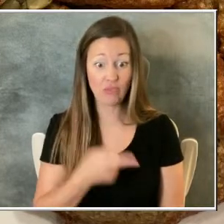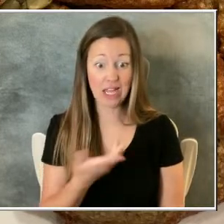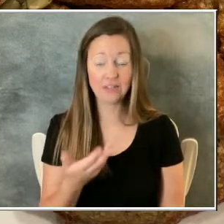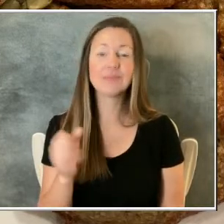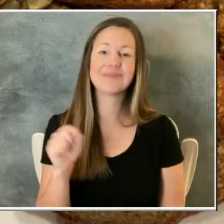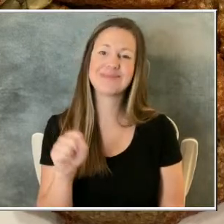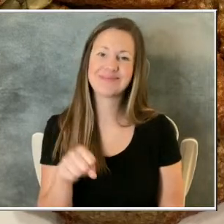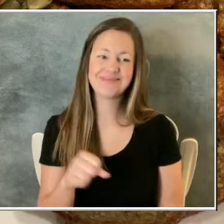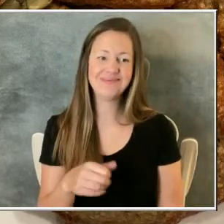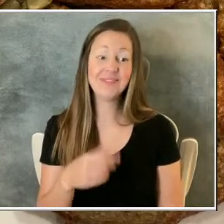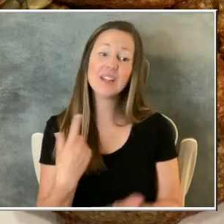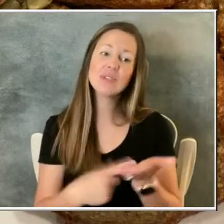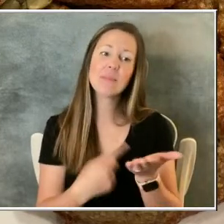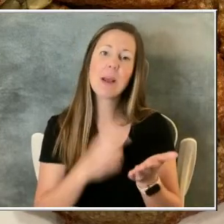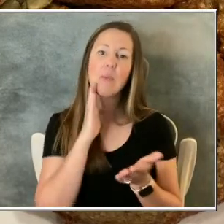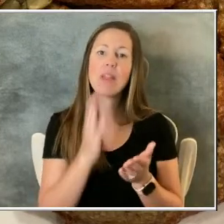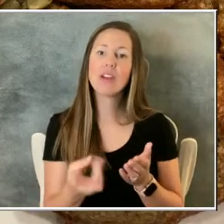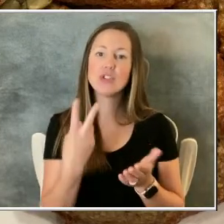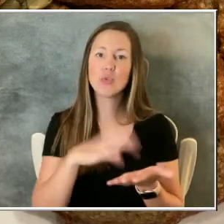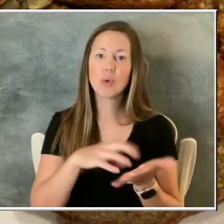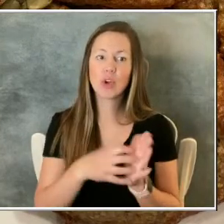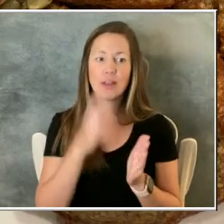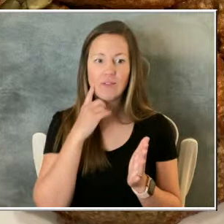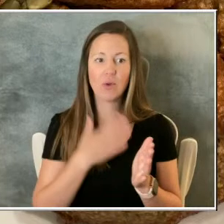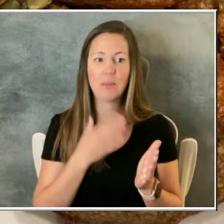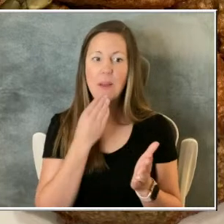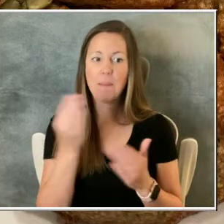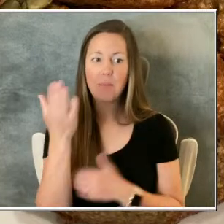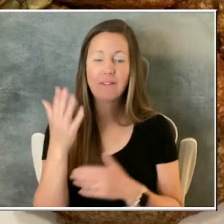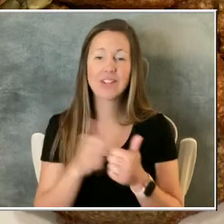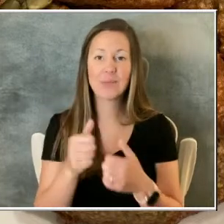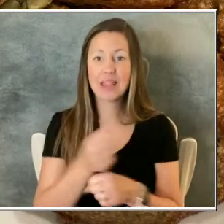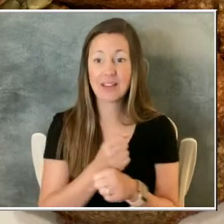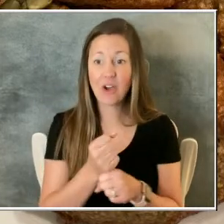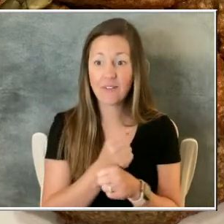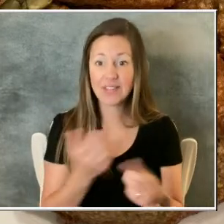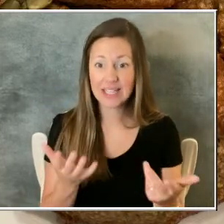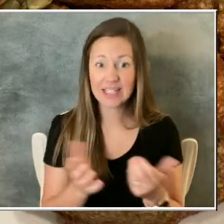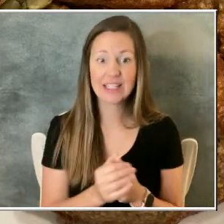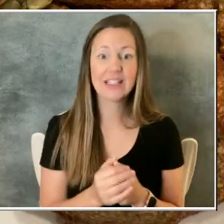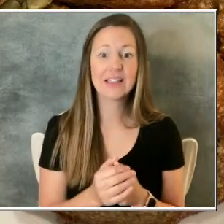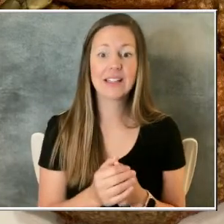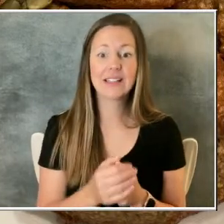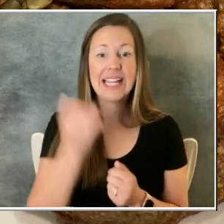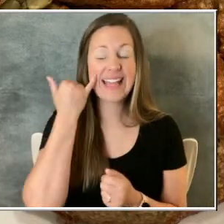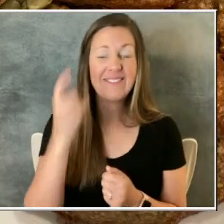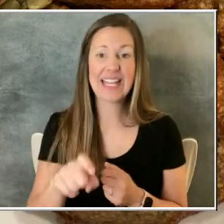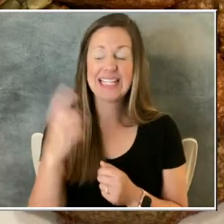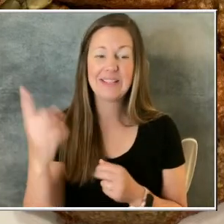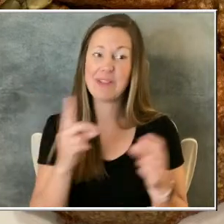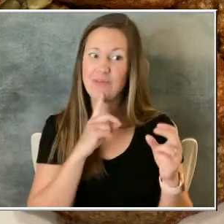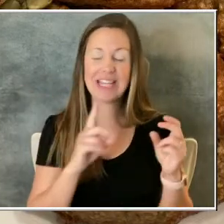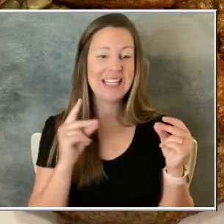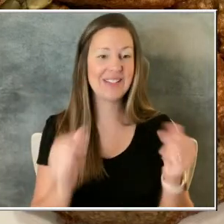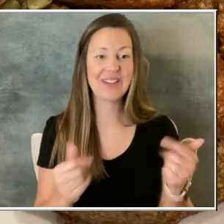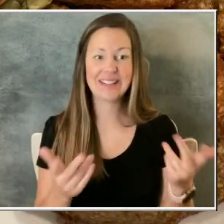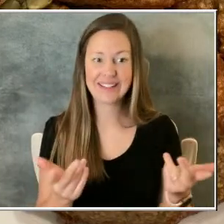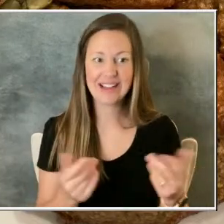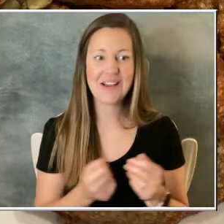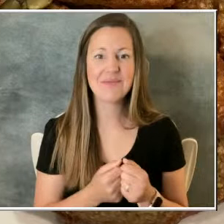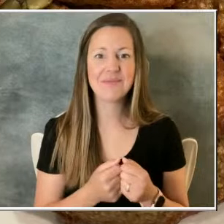2 of these cookies for my breakfast with coffee. If I need something very quick, it will. I stay